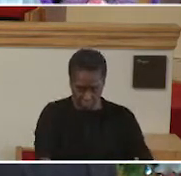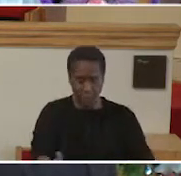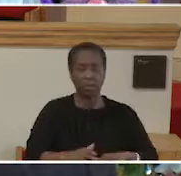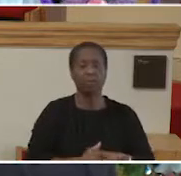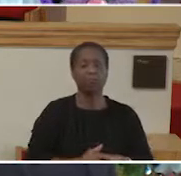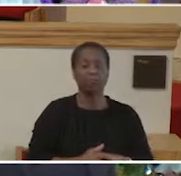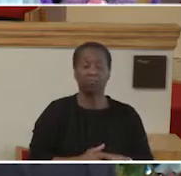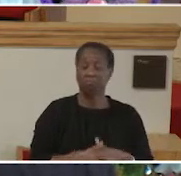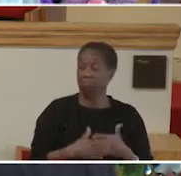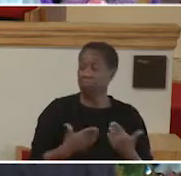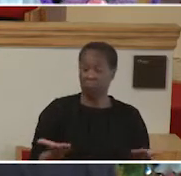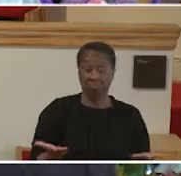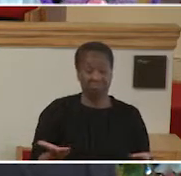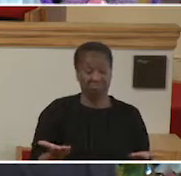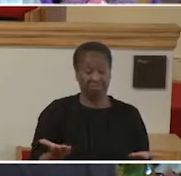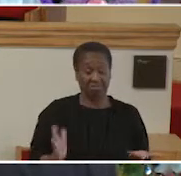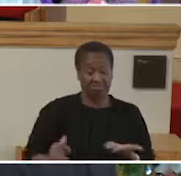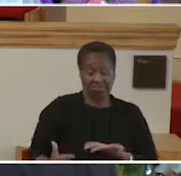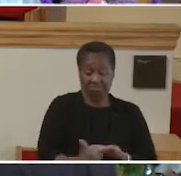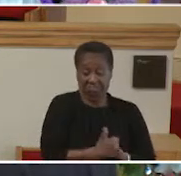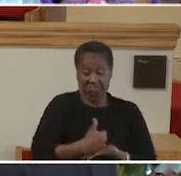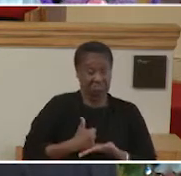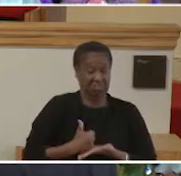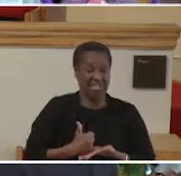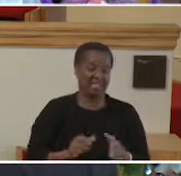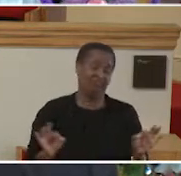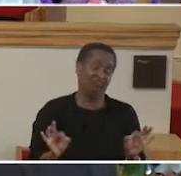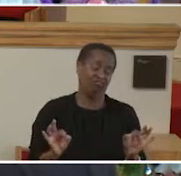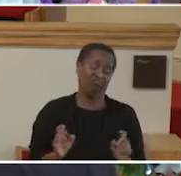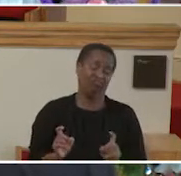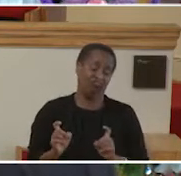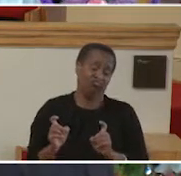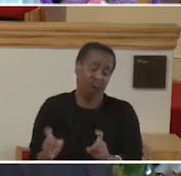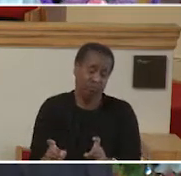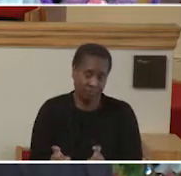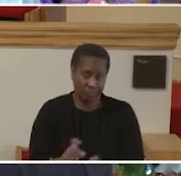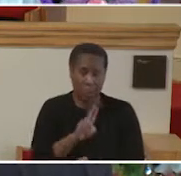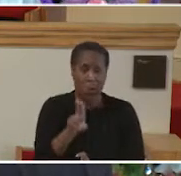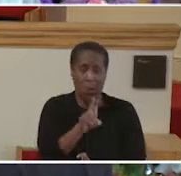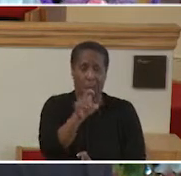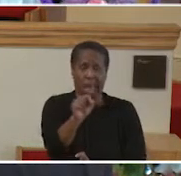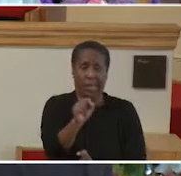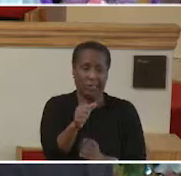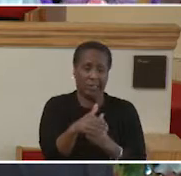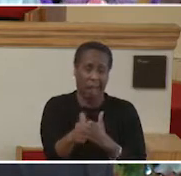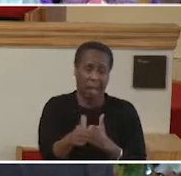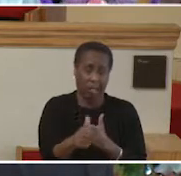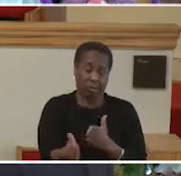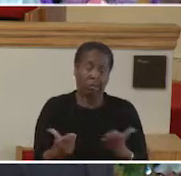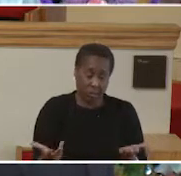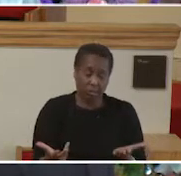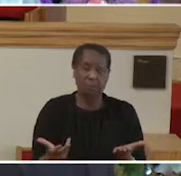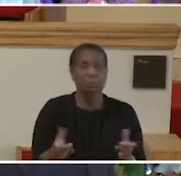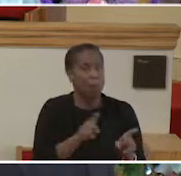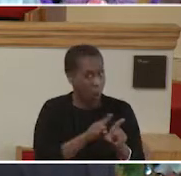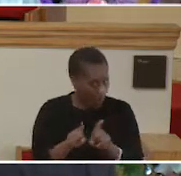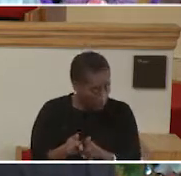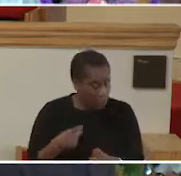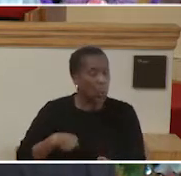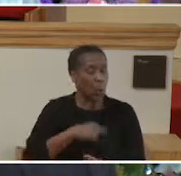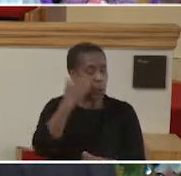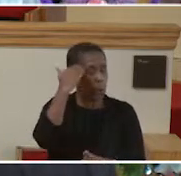While these are but mere tokens of U.S. currency, we also know that they are